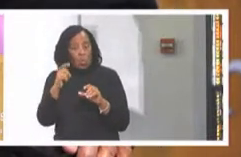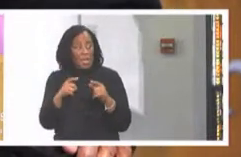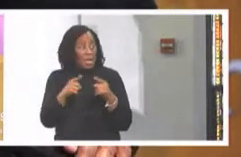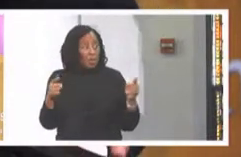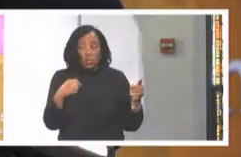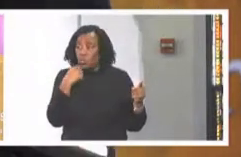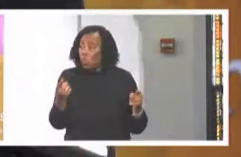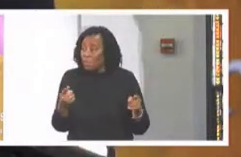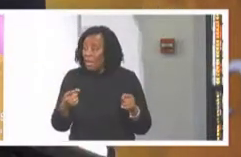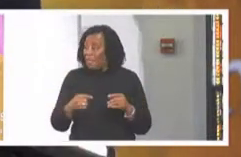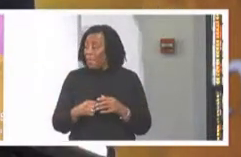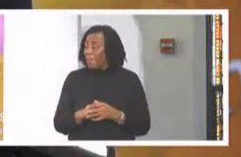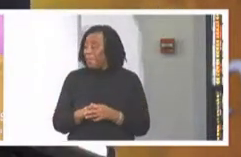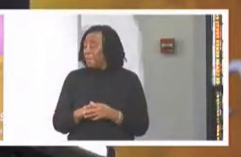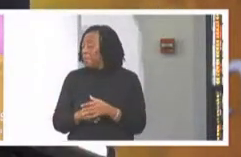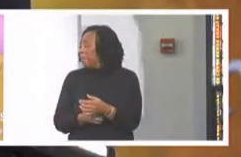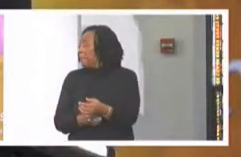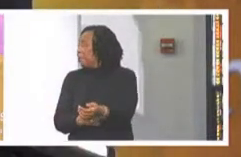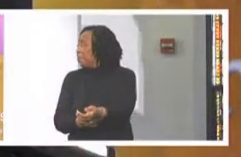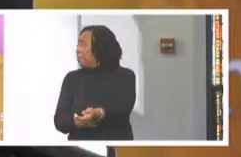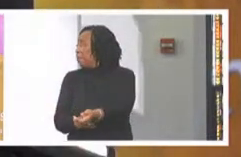Now,